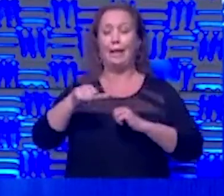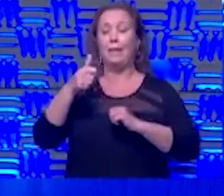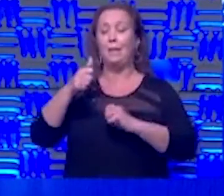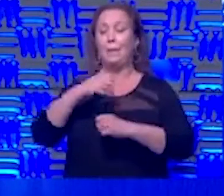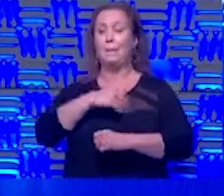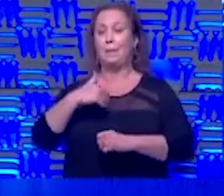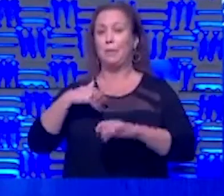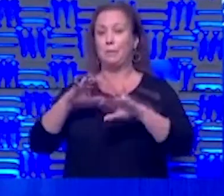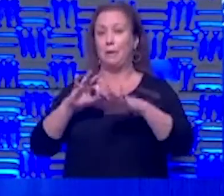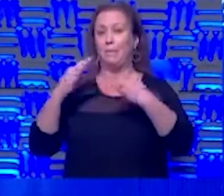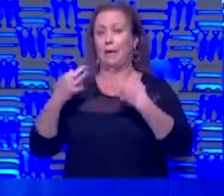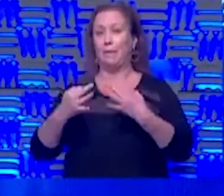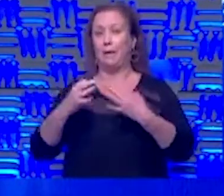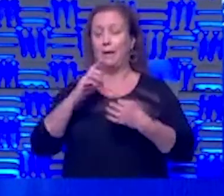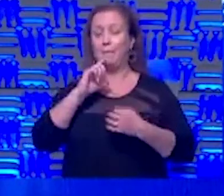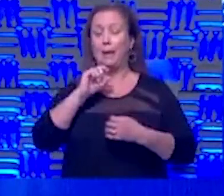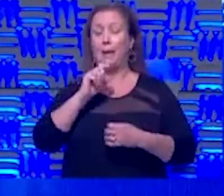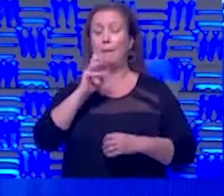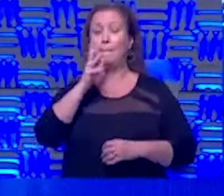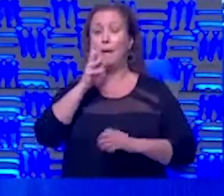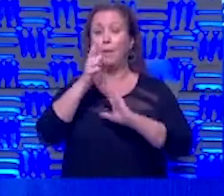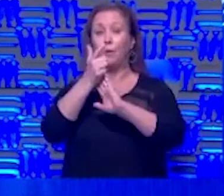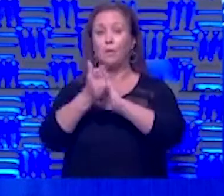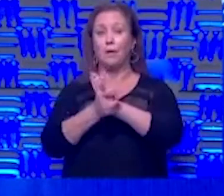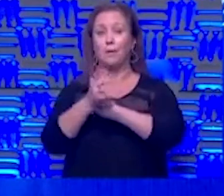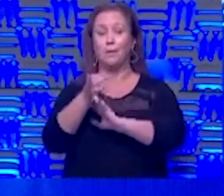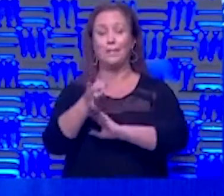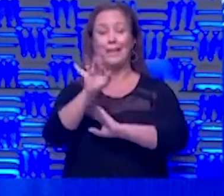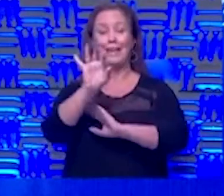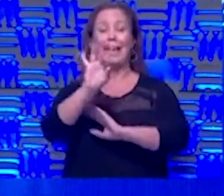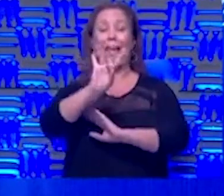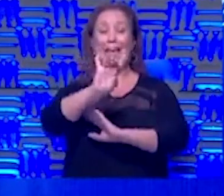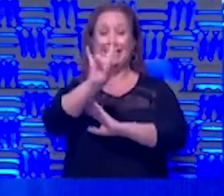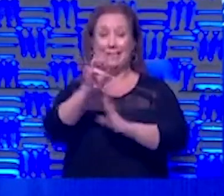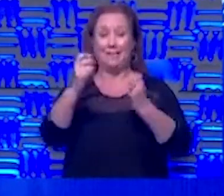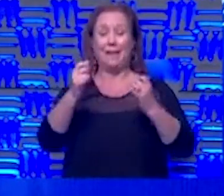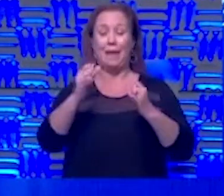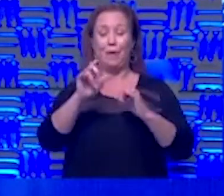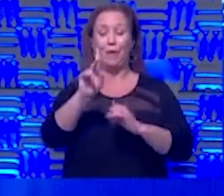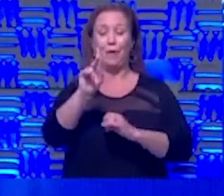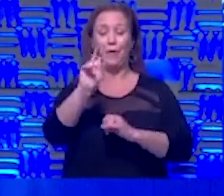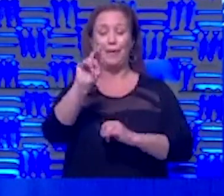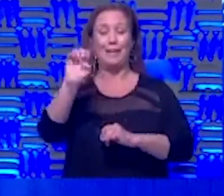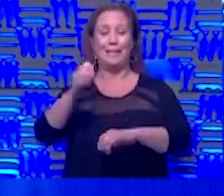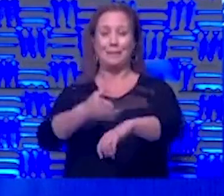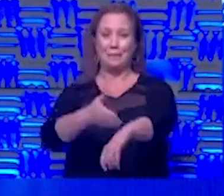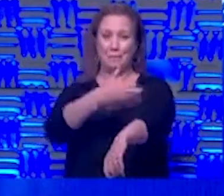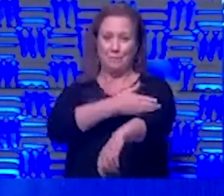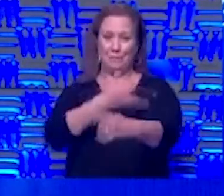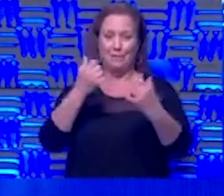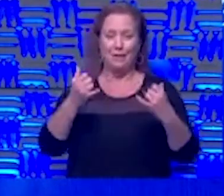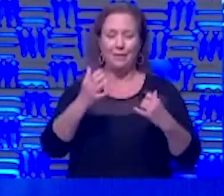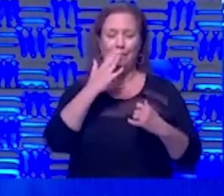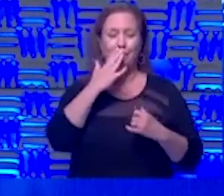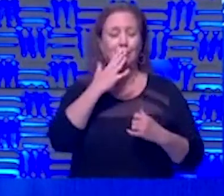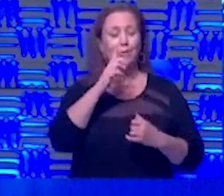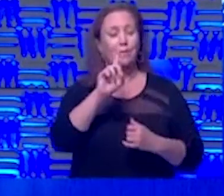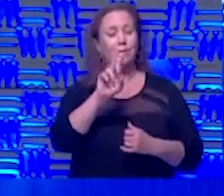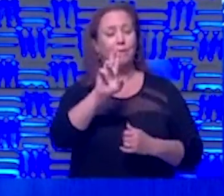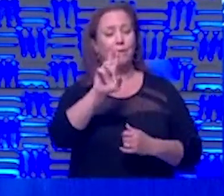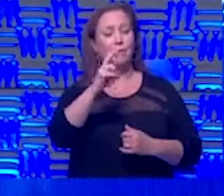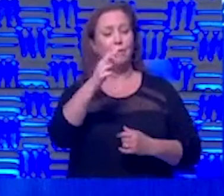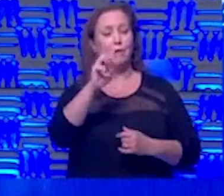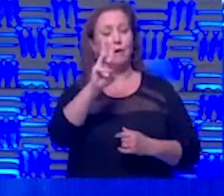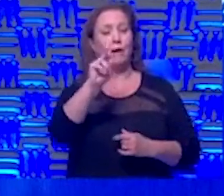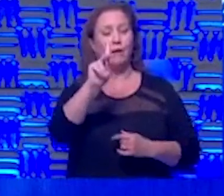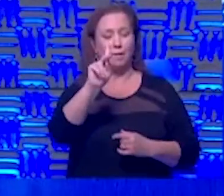care of us, including my 87-year-old mother-in-law whose knee is working great. Thank you. And to Doc Hawk for being part of us, been part of this program.